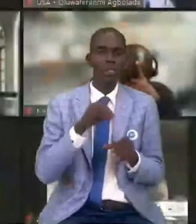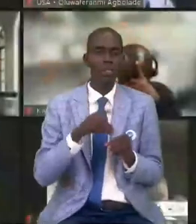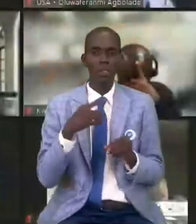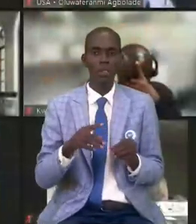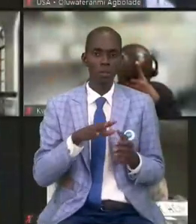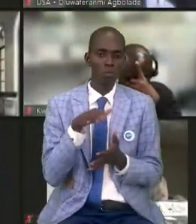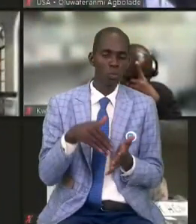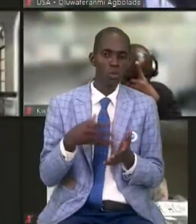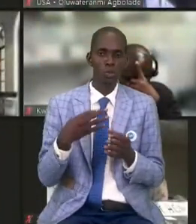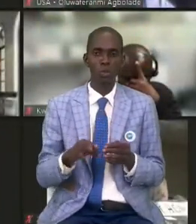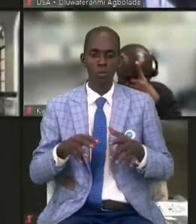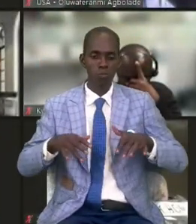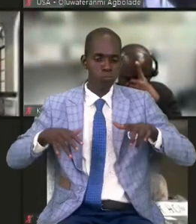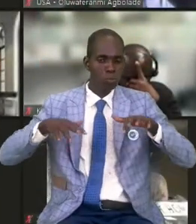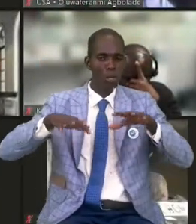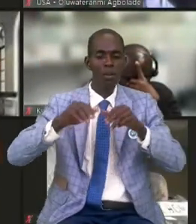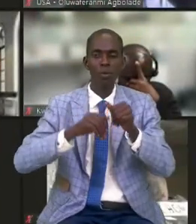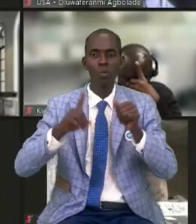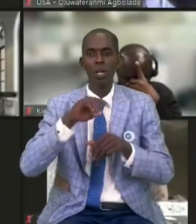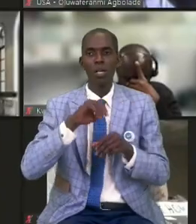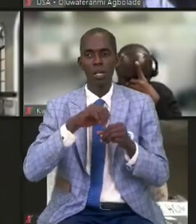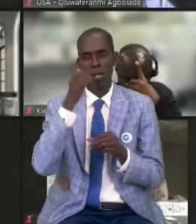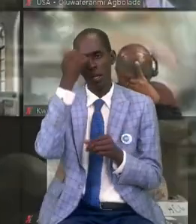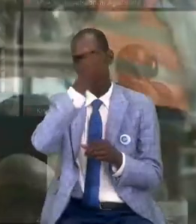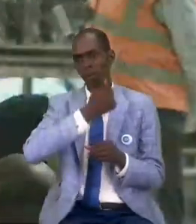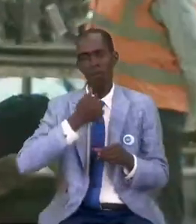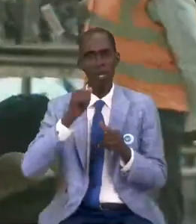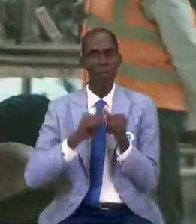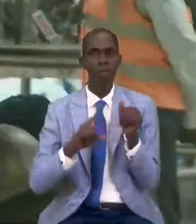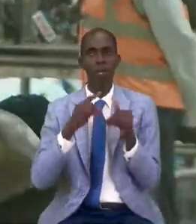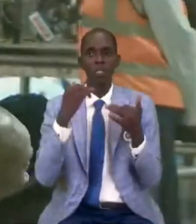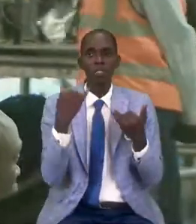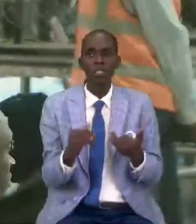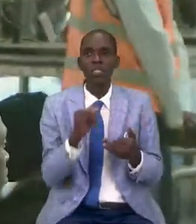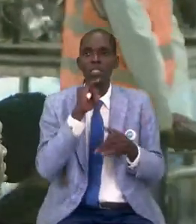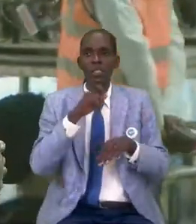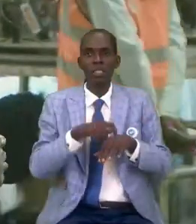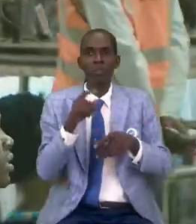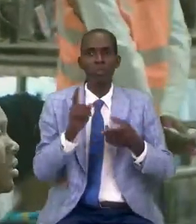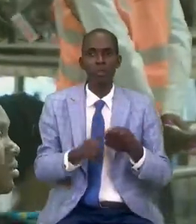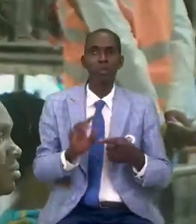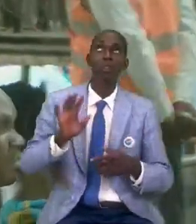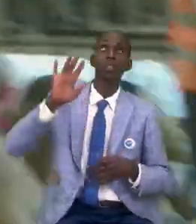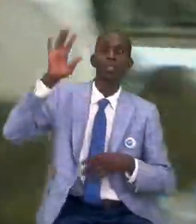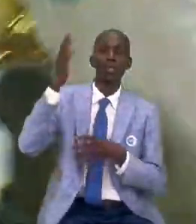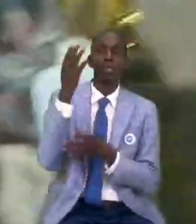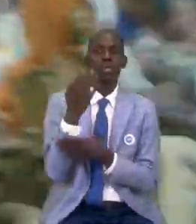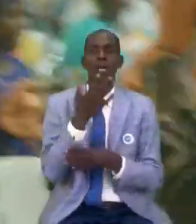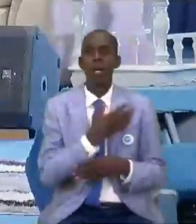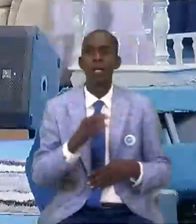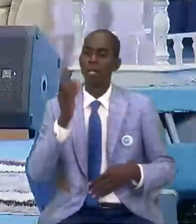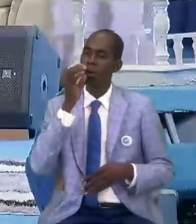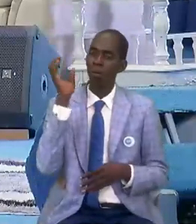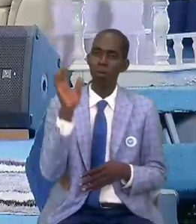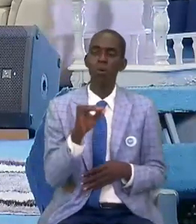time to raise up that hand and stand up, and woe is canceled out of your life, and